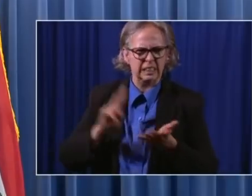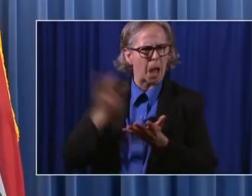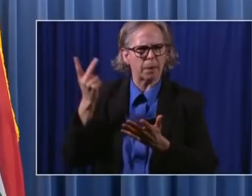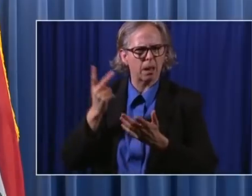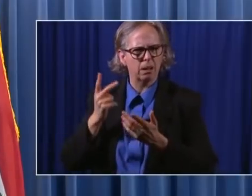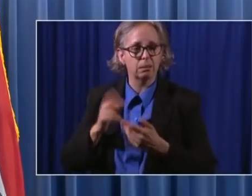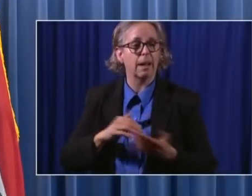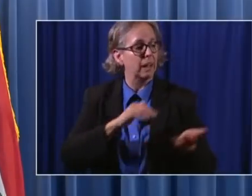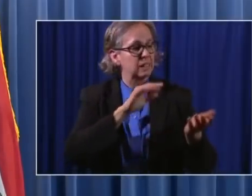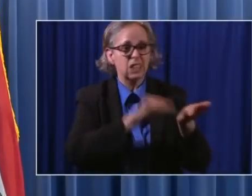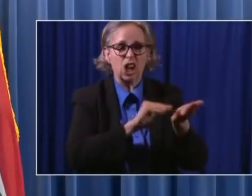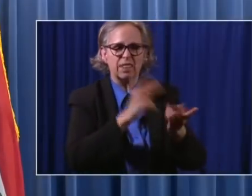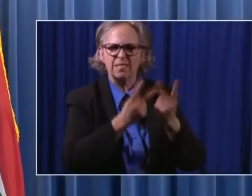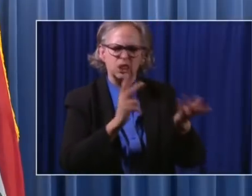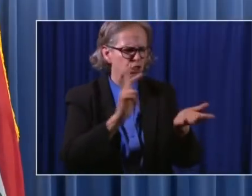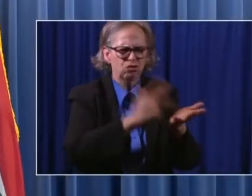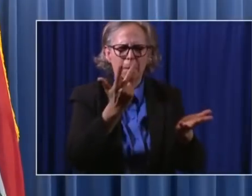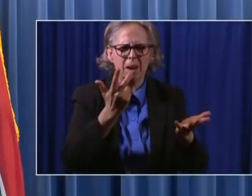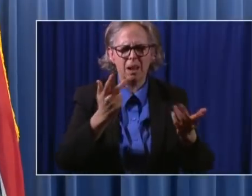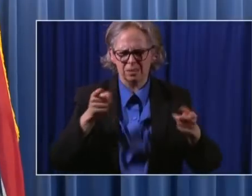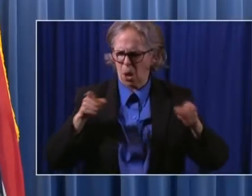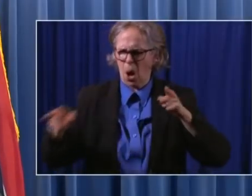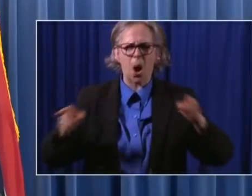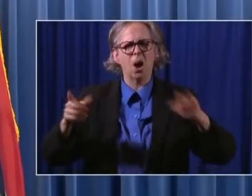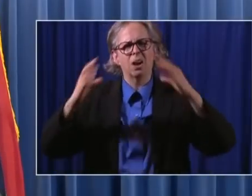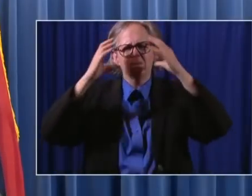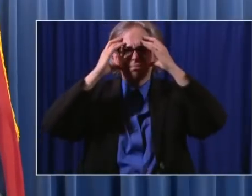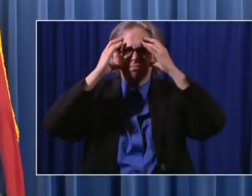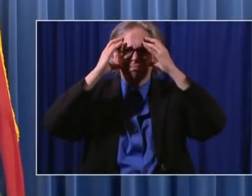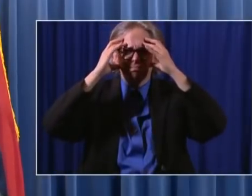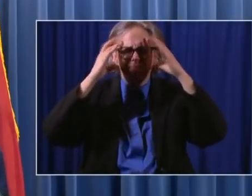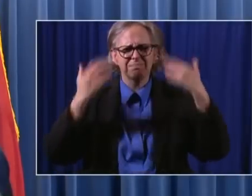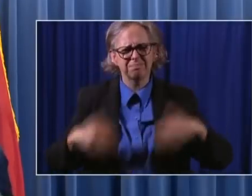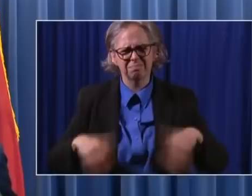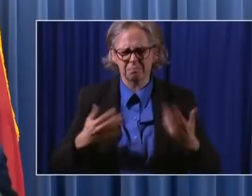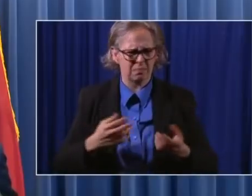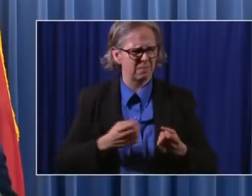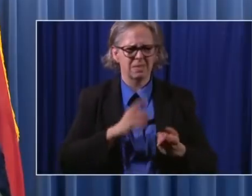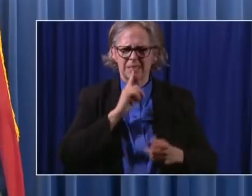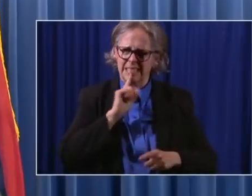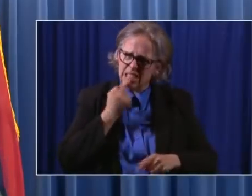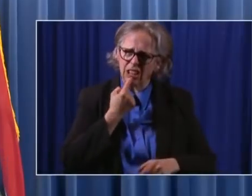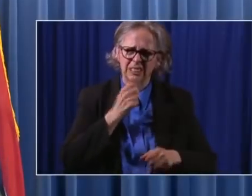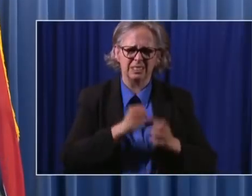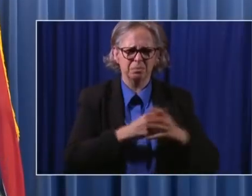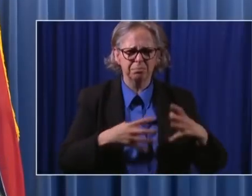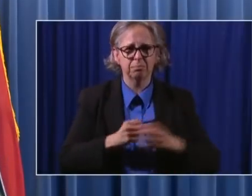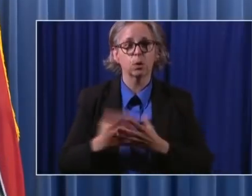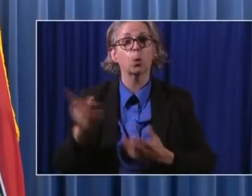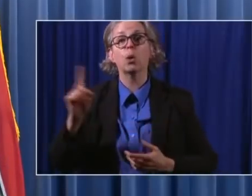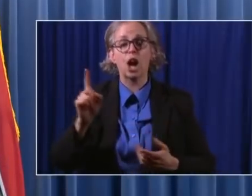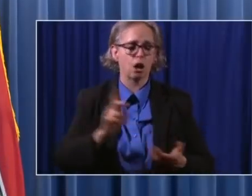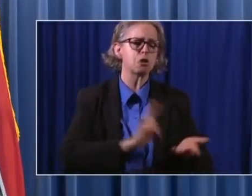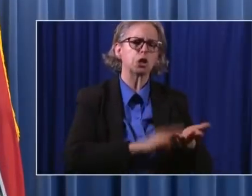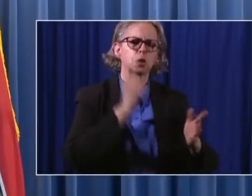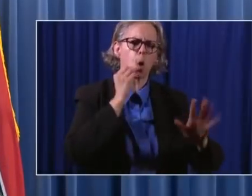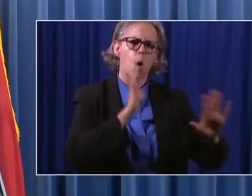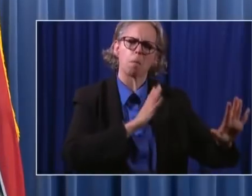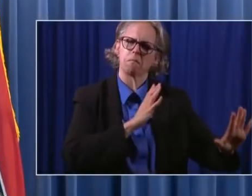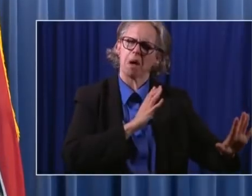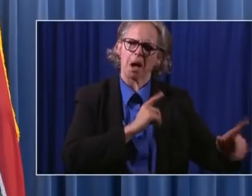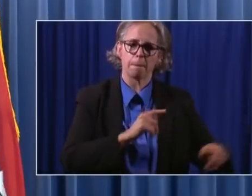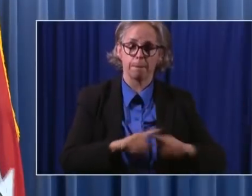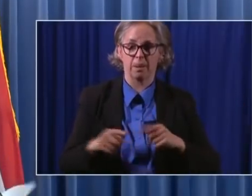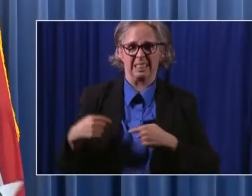Lucas County has reached, again, a tipping point. Local officials note an outbreak at a long-term care facility as well as at a recent